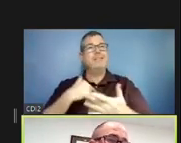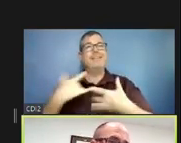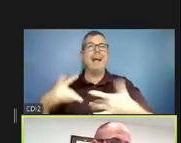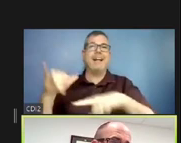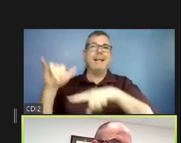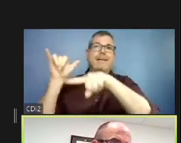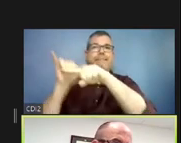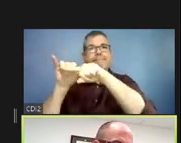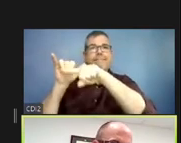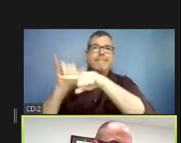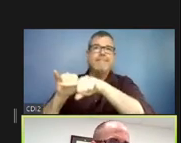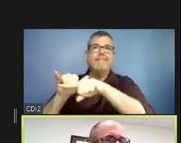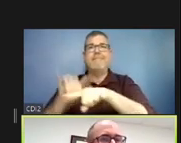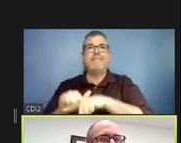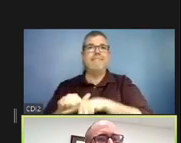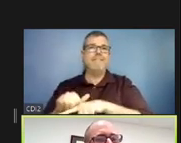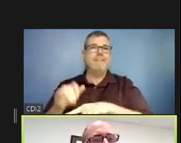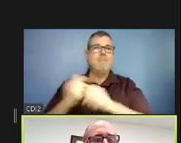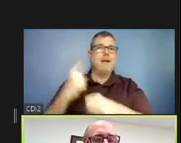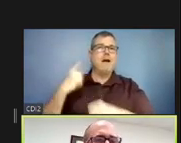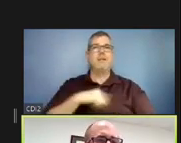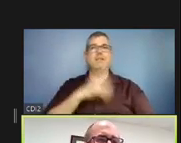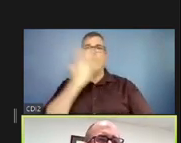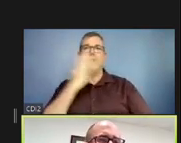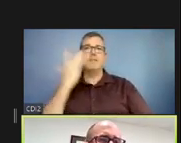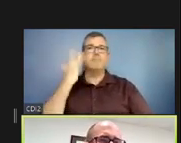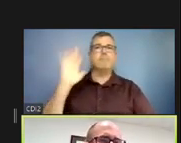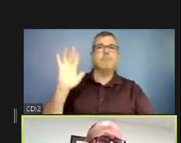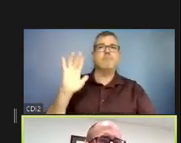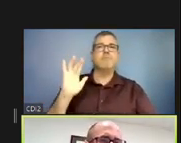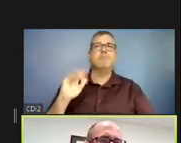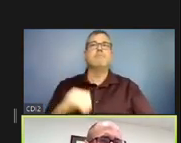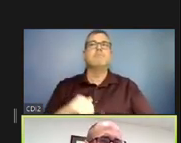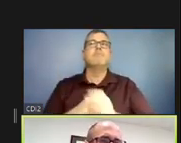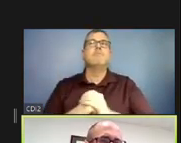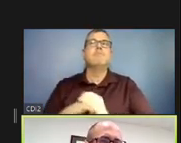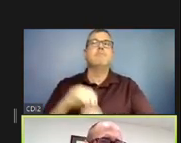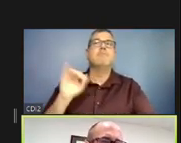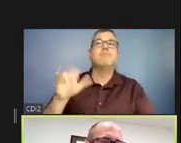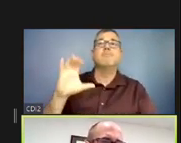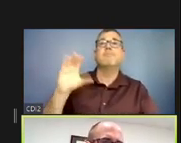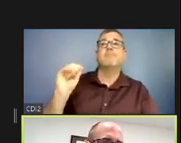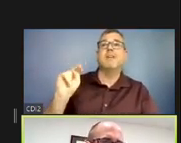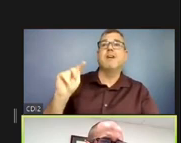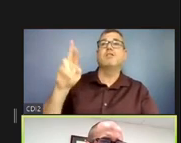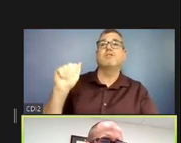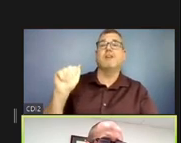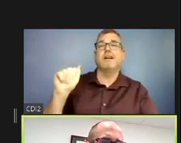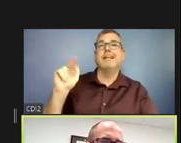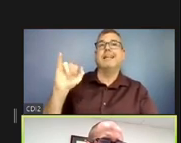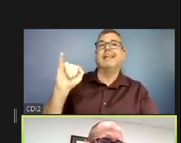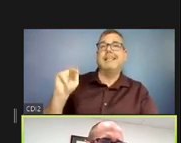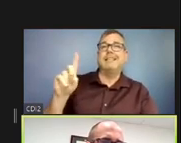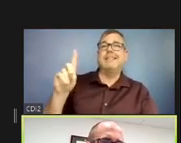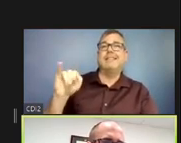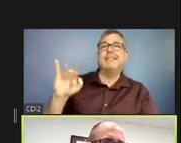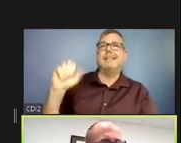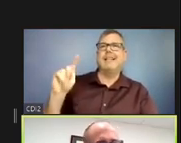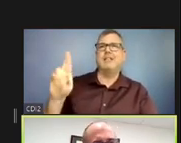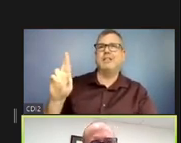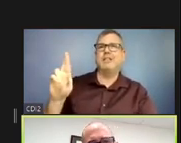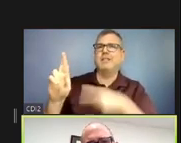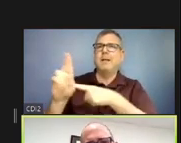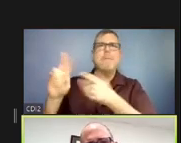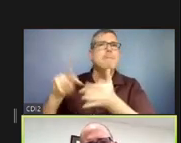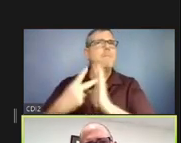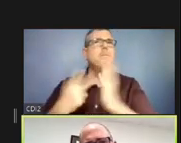real contraindications, that's a hard stop, is if you have an allergy to any